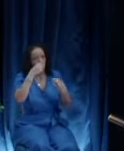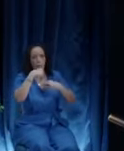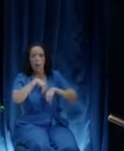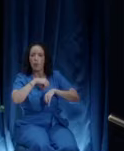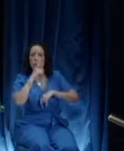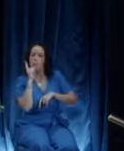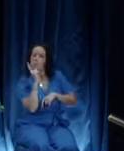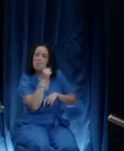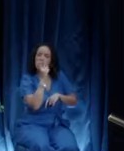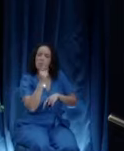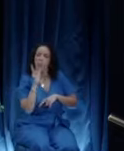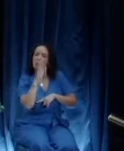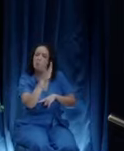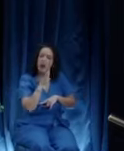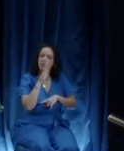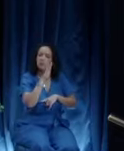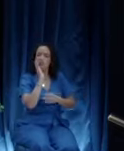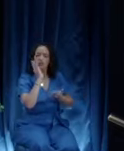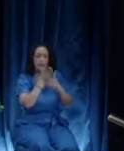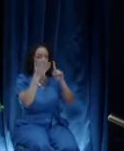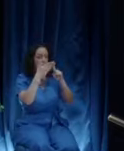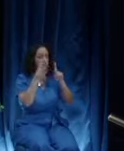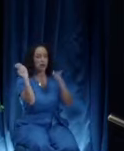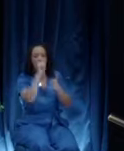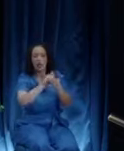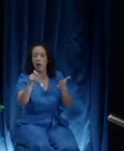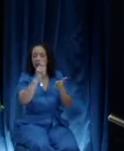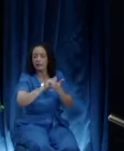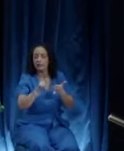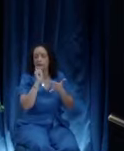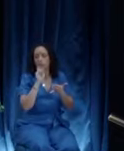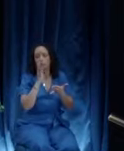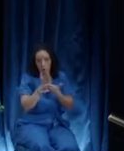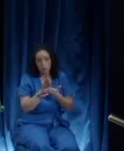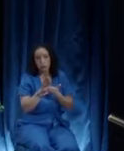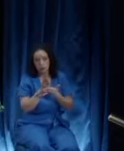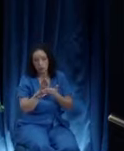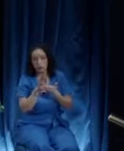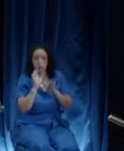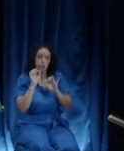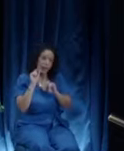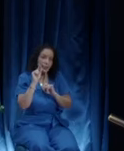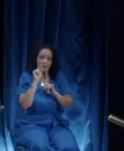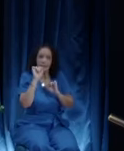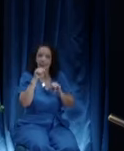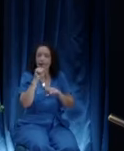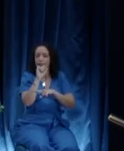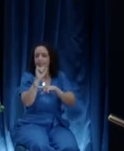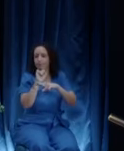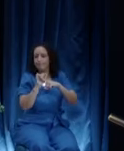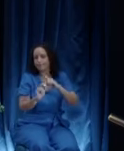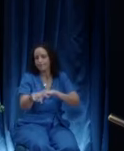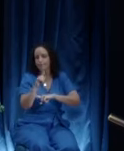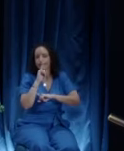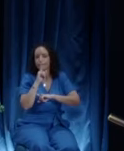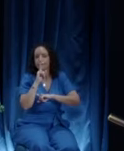really quite radical writers. So there is a degree of staying under the radar. I think in general, people